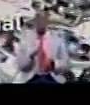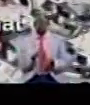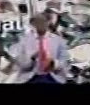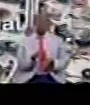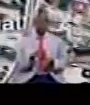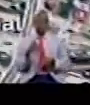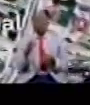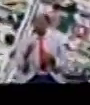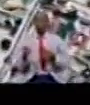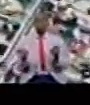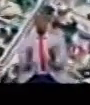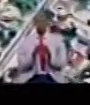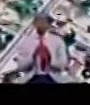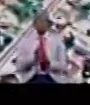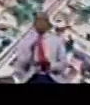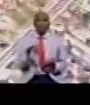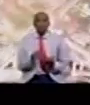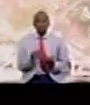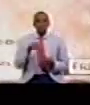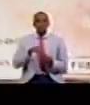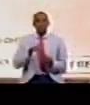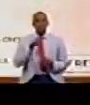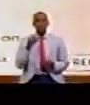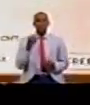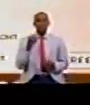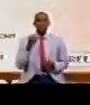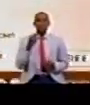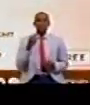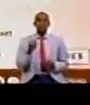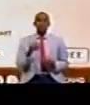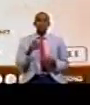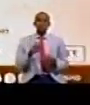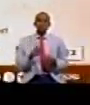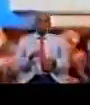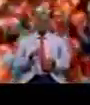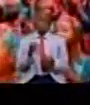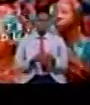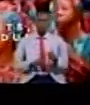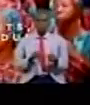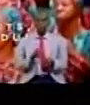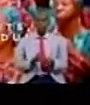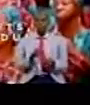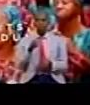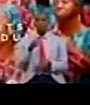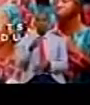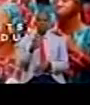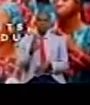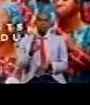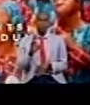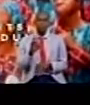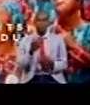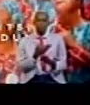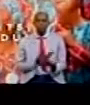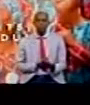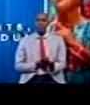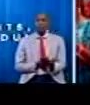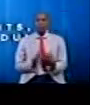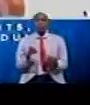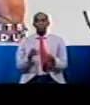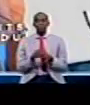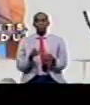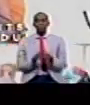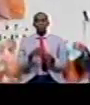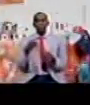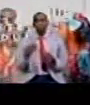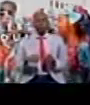them that he who curses his mother and his father, the scripture says that his lamp shall be put out in obscure darkness. That's